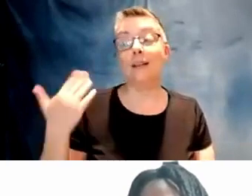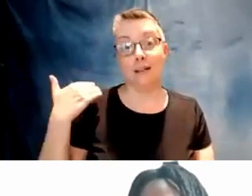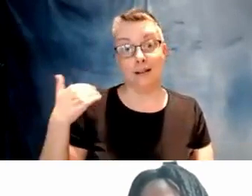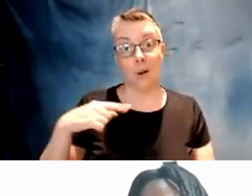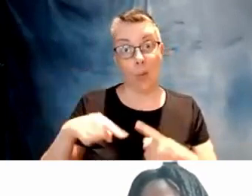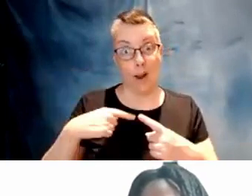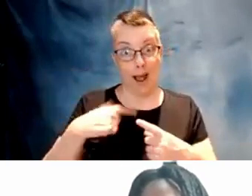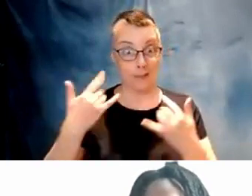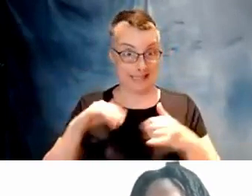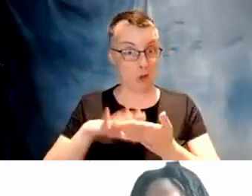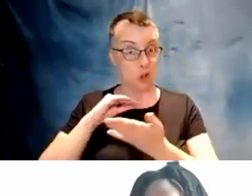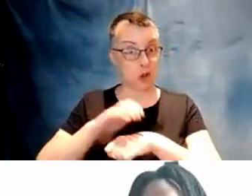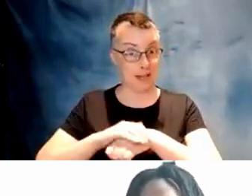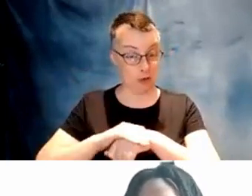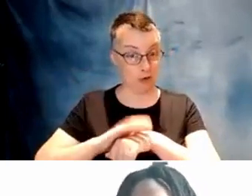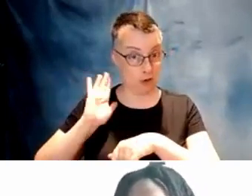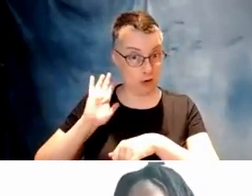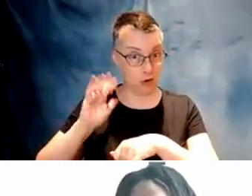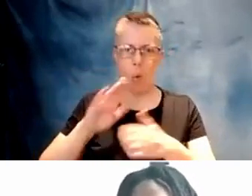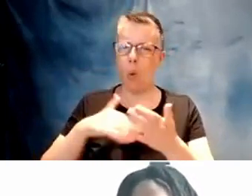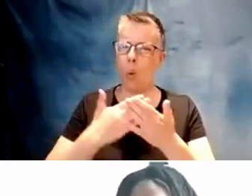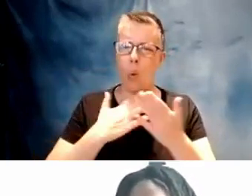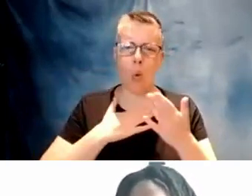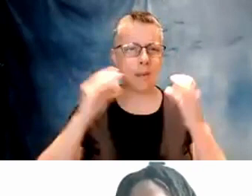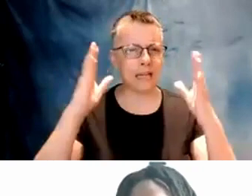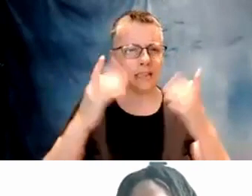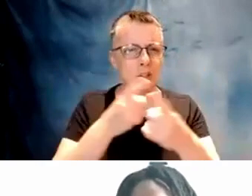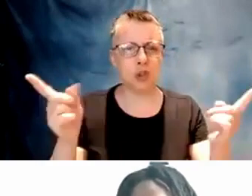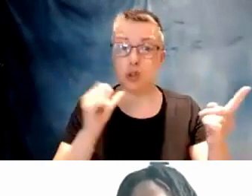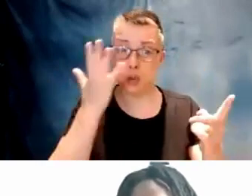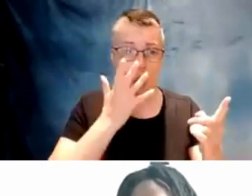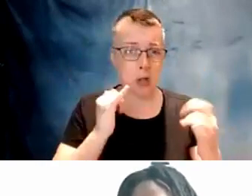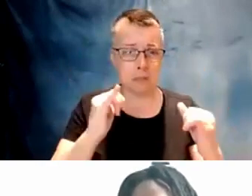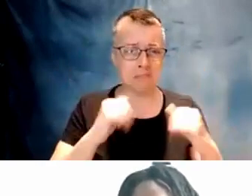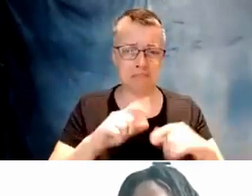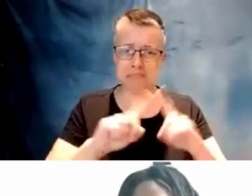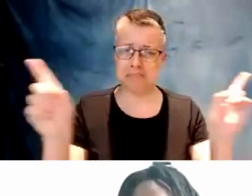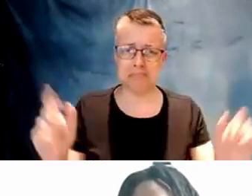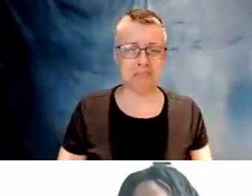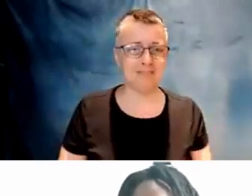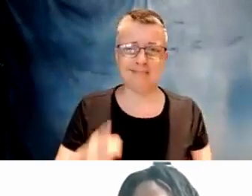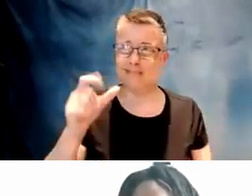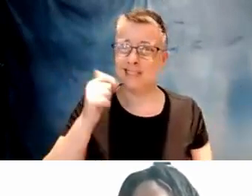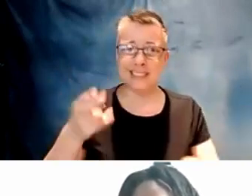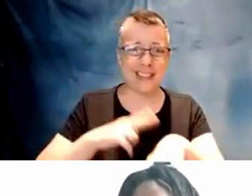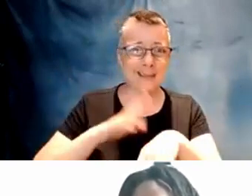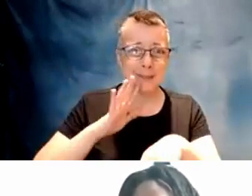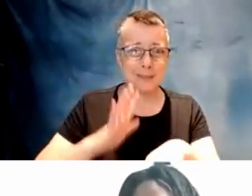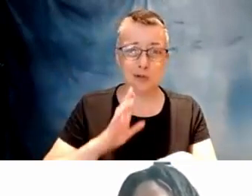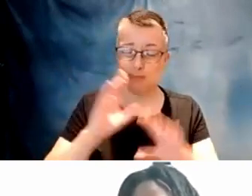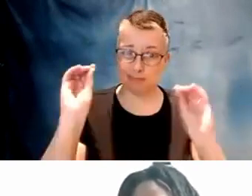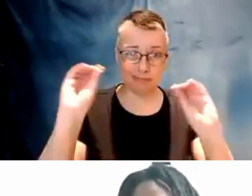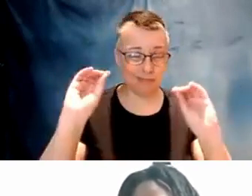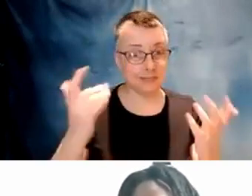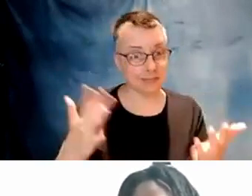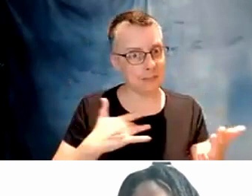an English learner, all my teachers did not look like me, and they were not native speakers, and they tended